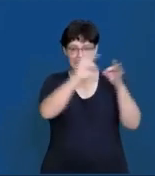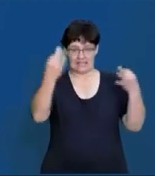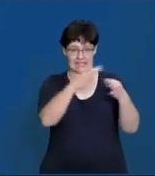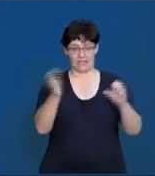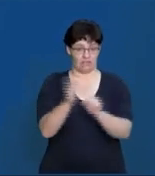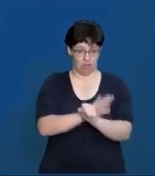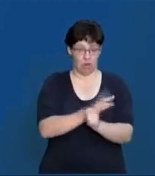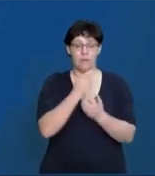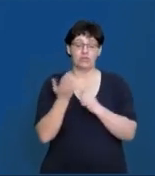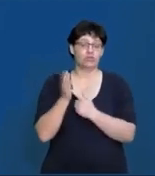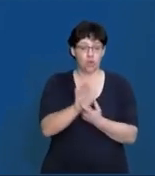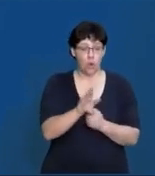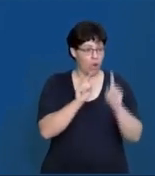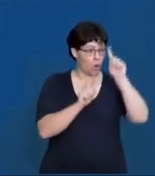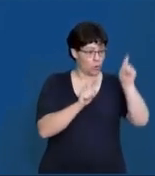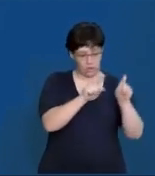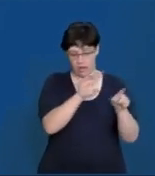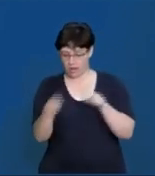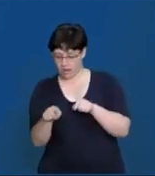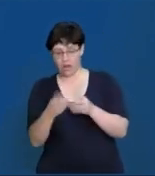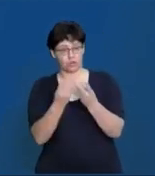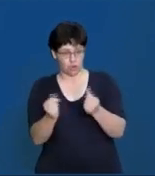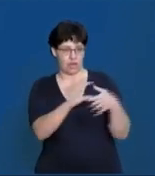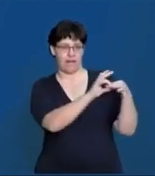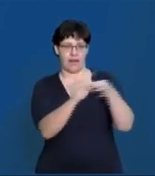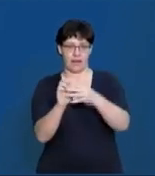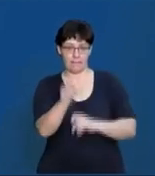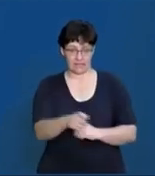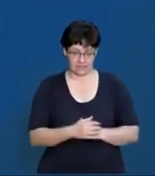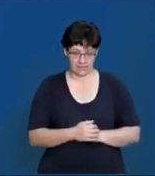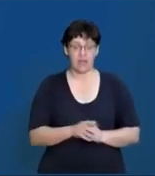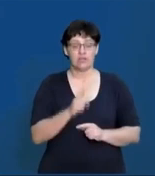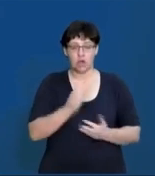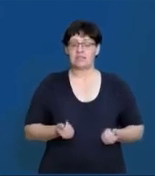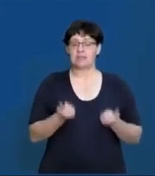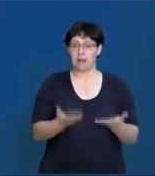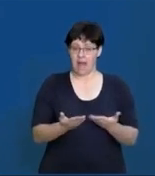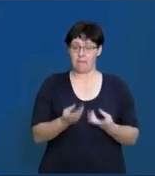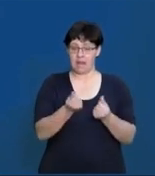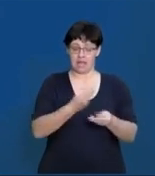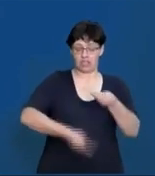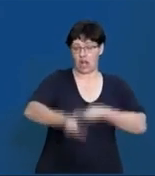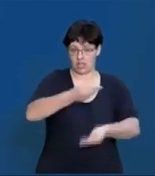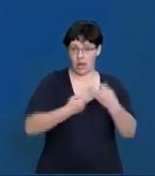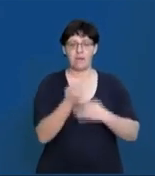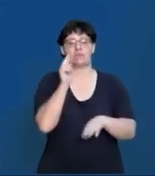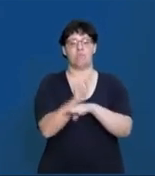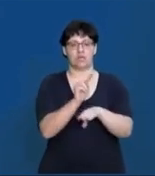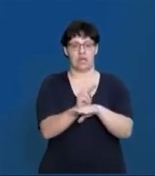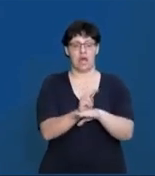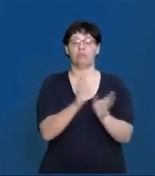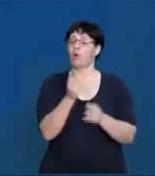full sentences and you need to show the link to your solution. So here is the answer. The supply of money in circulation